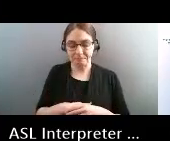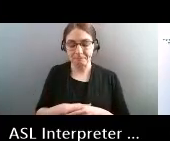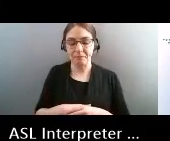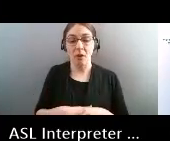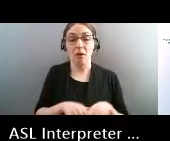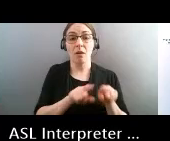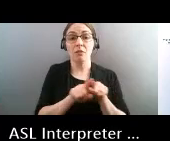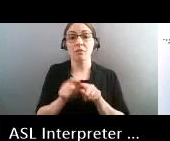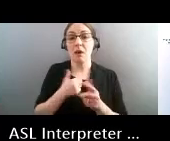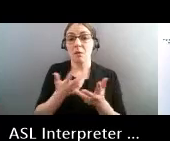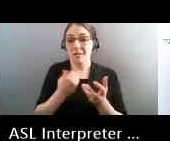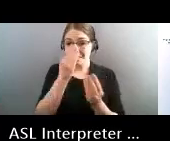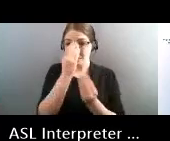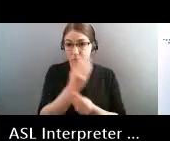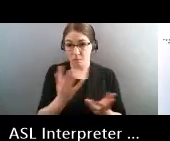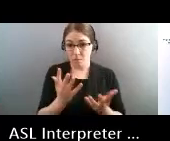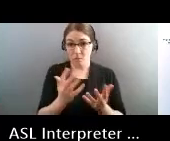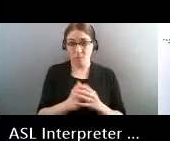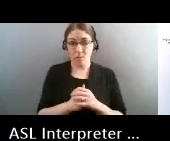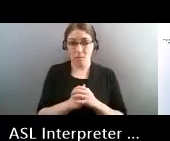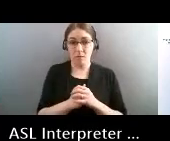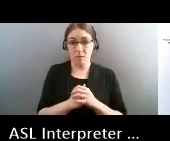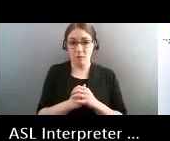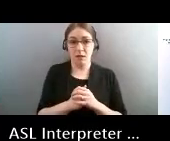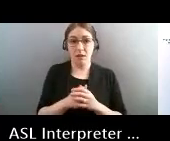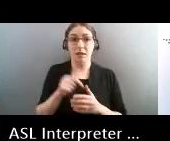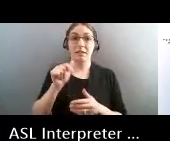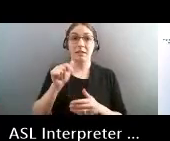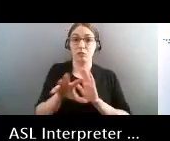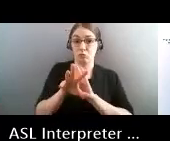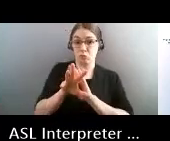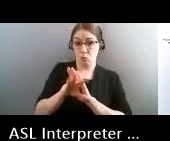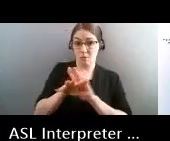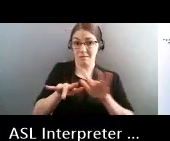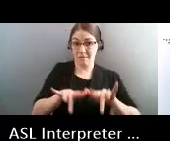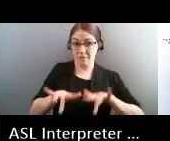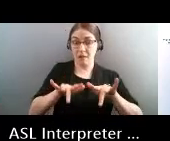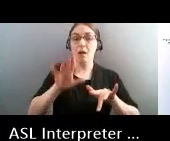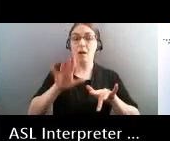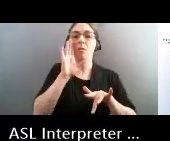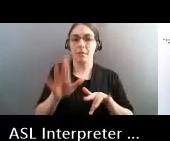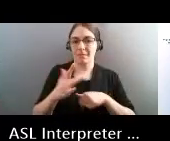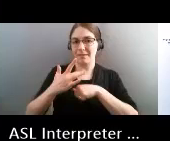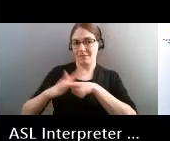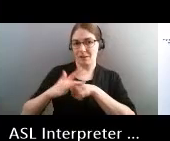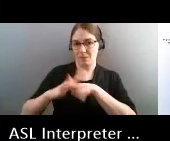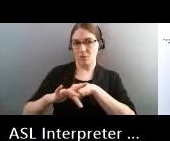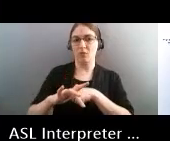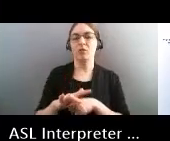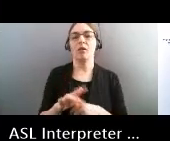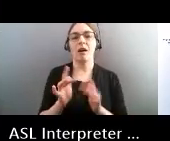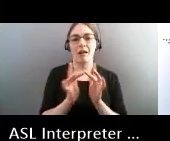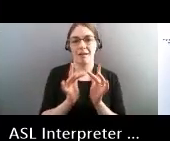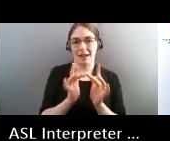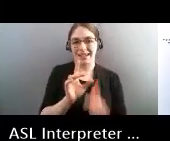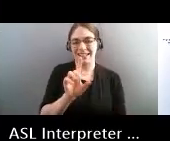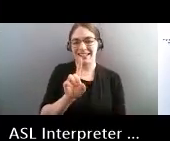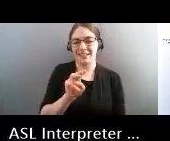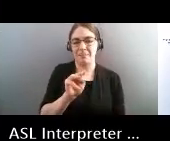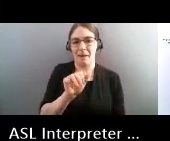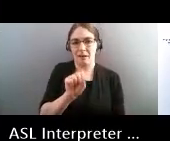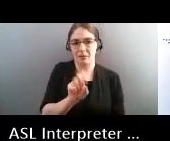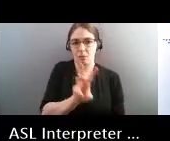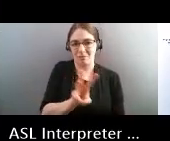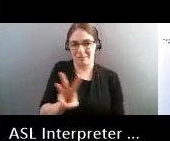know that the forum will be, or the recording will be available at the DMAS website at a later time. Usually take